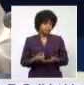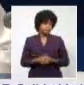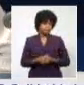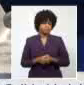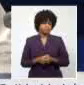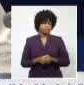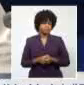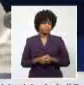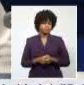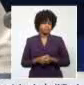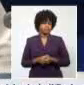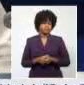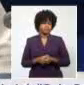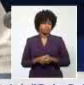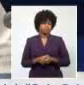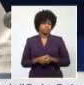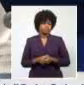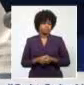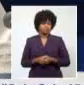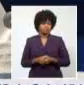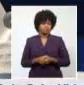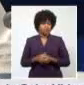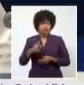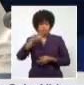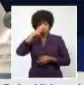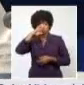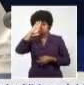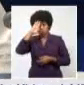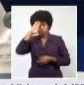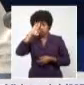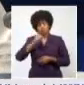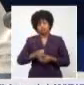disease, and it is the